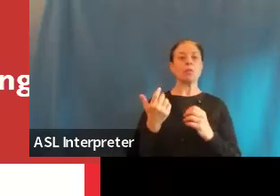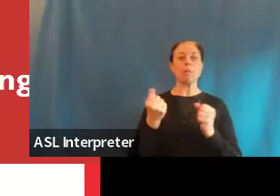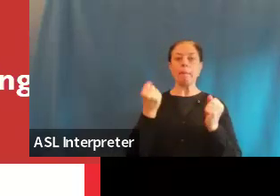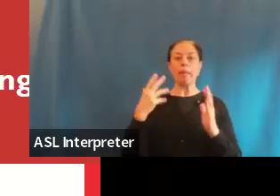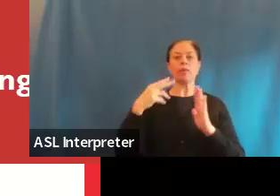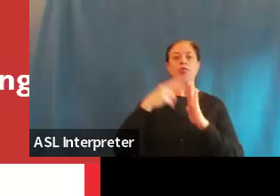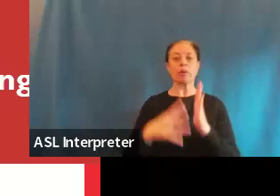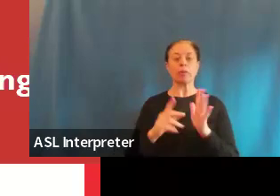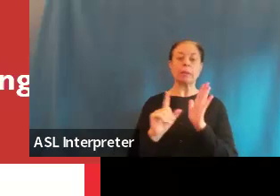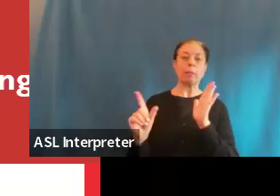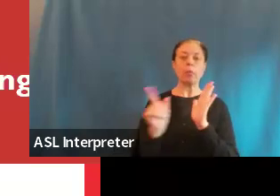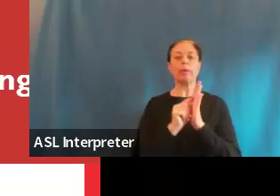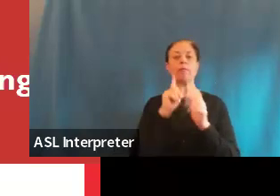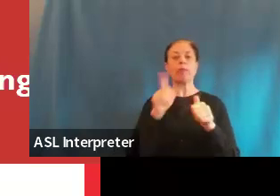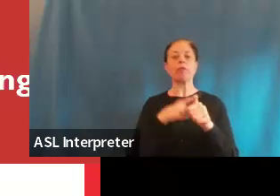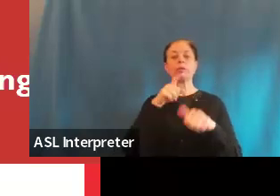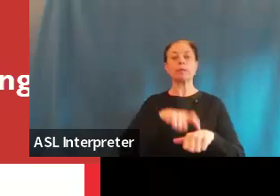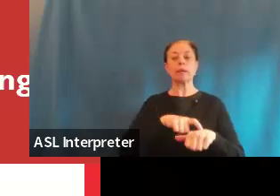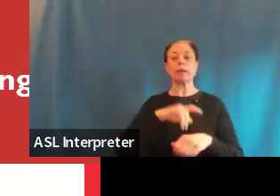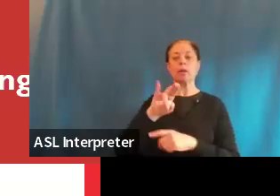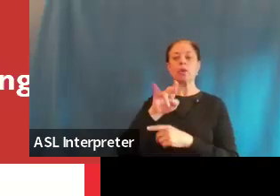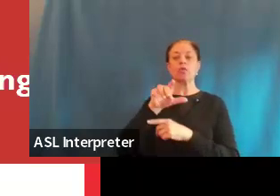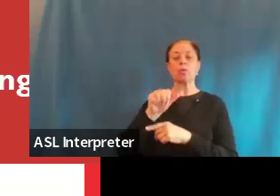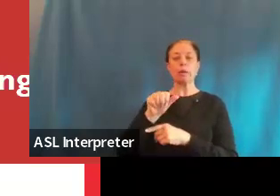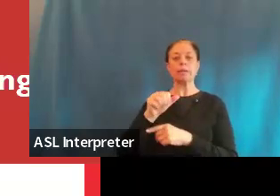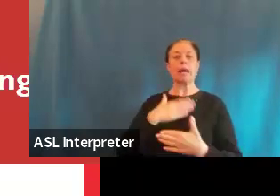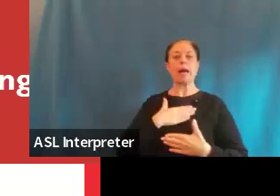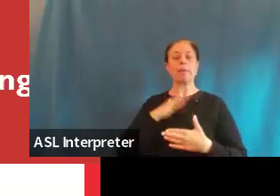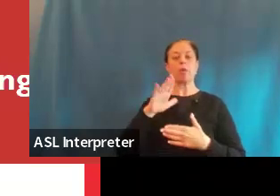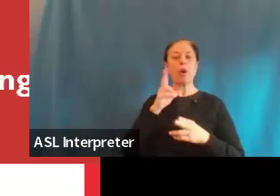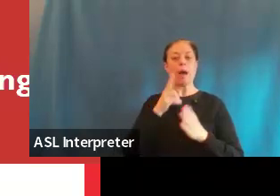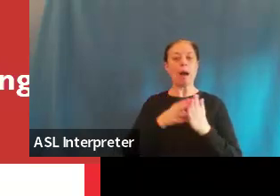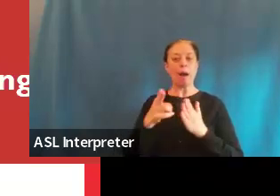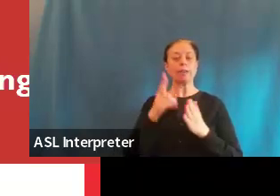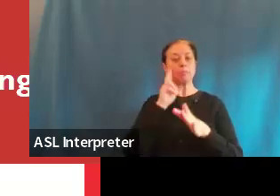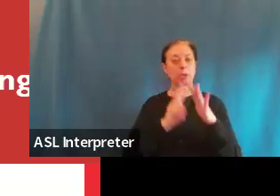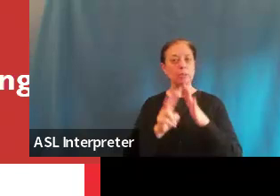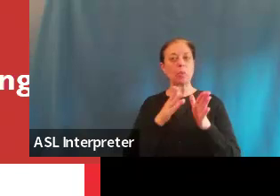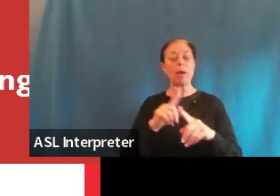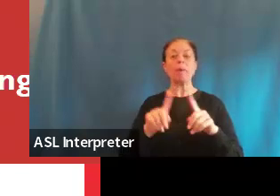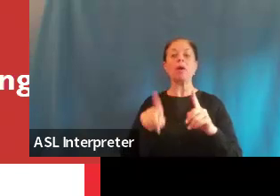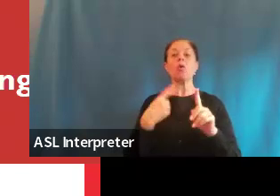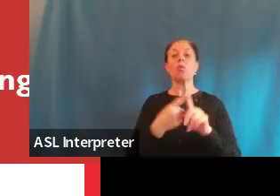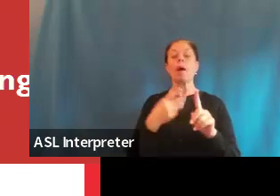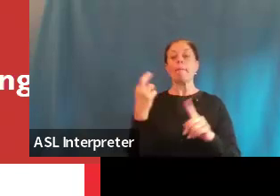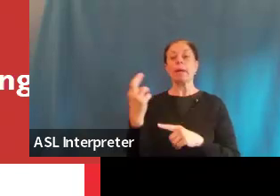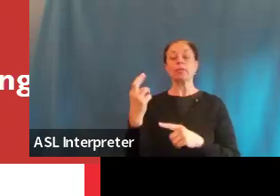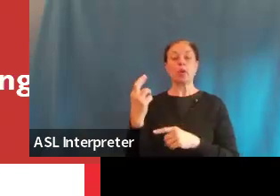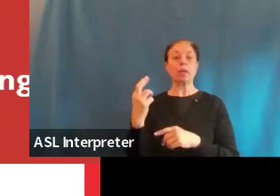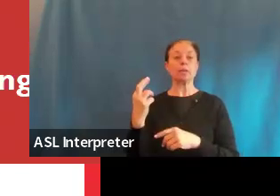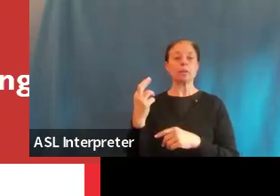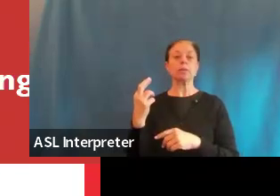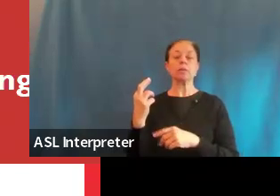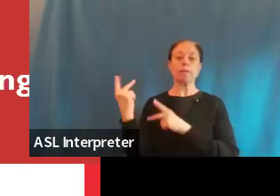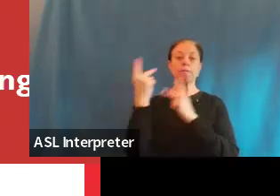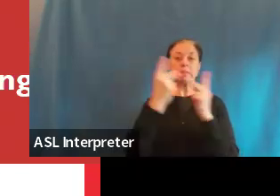comes to print for the first time. Julia is happy with her honest and predictable life, But when her best friend Camille convinces her to